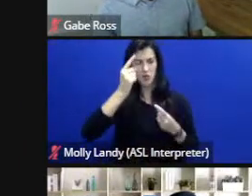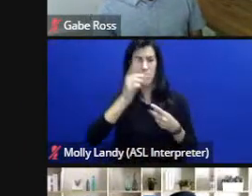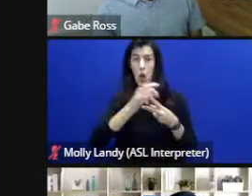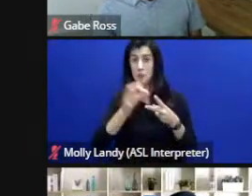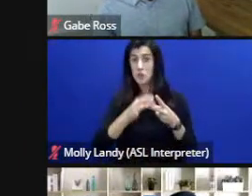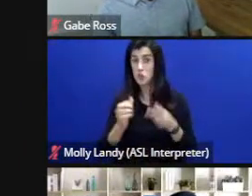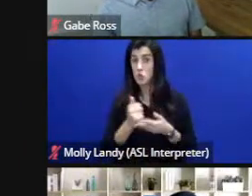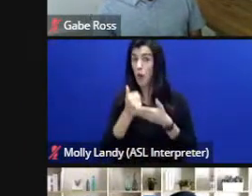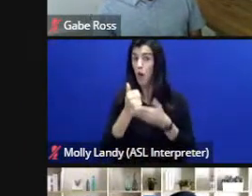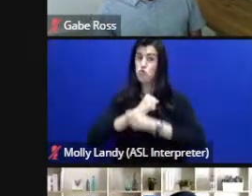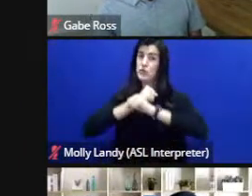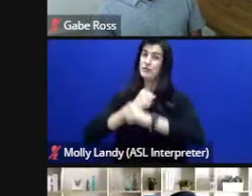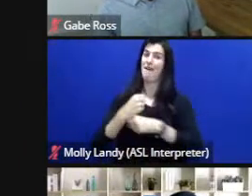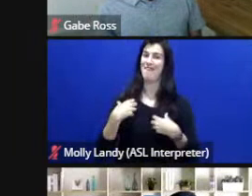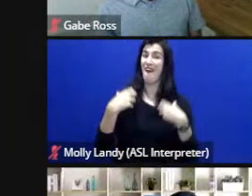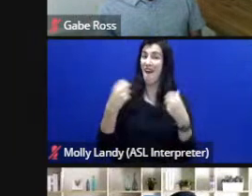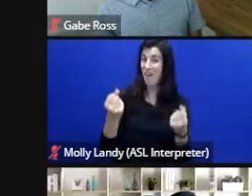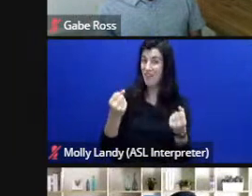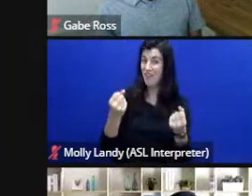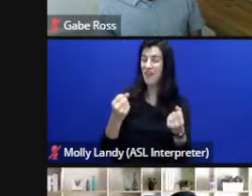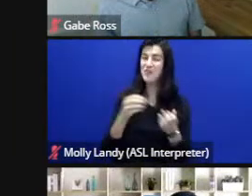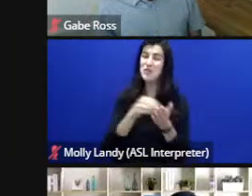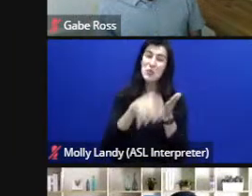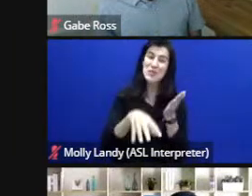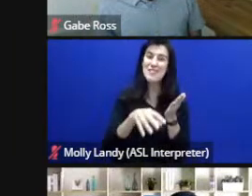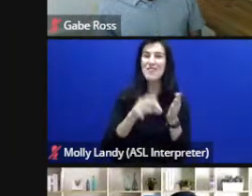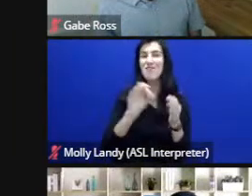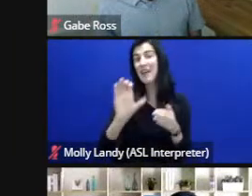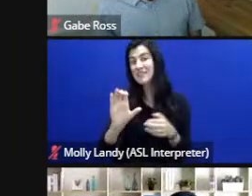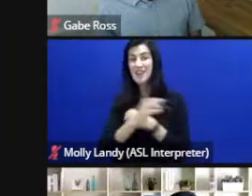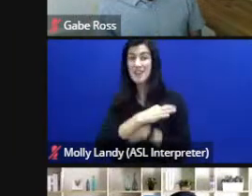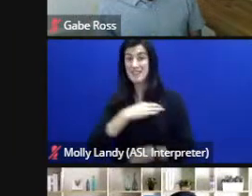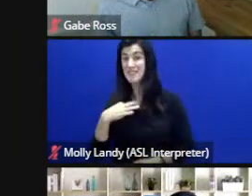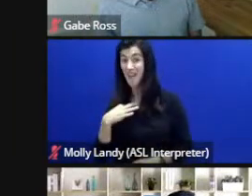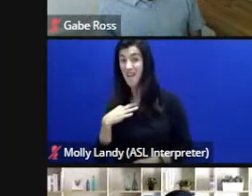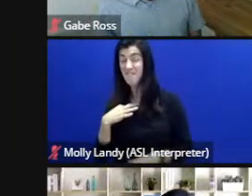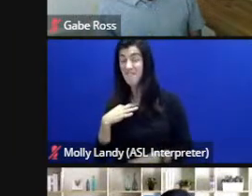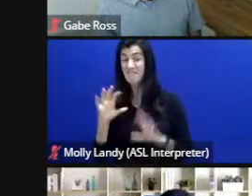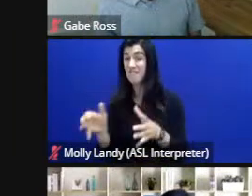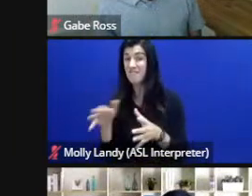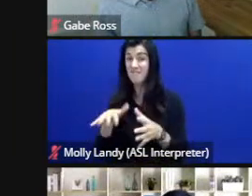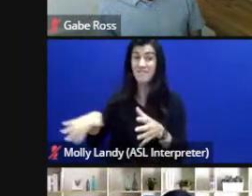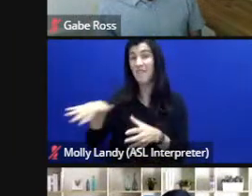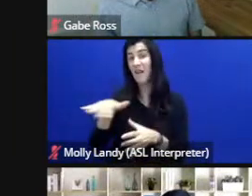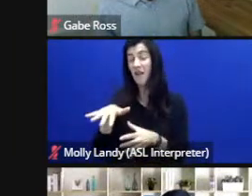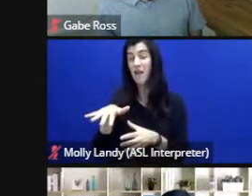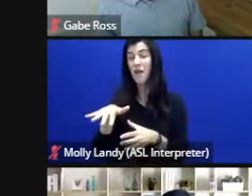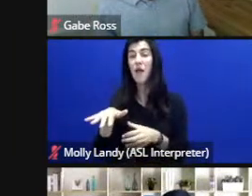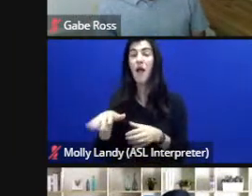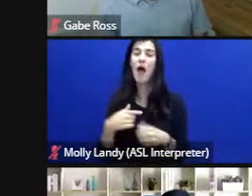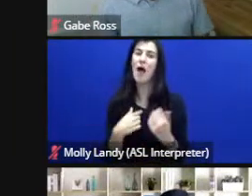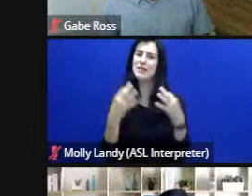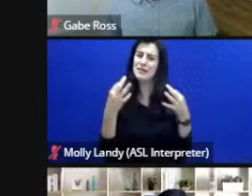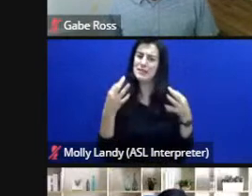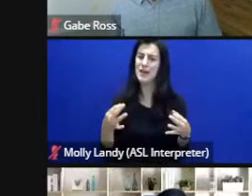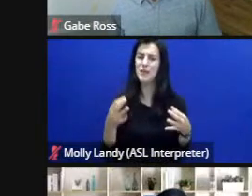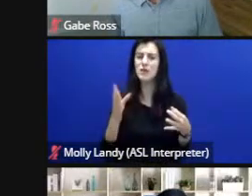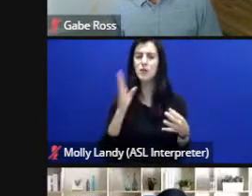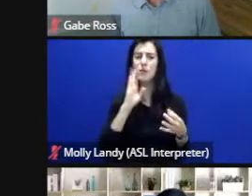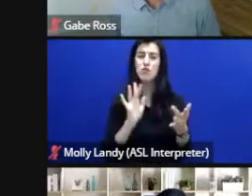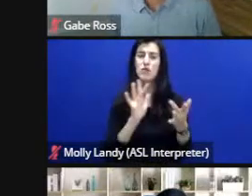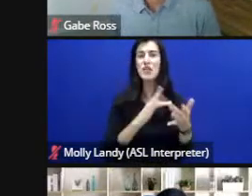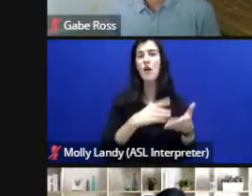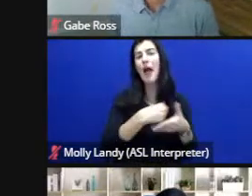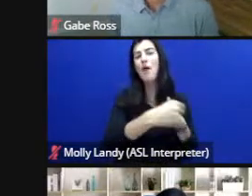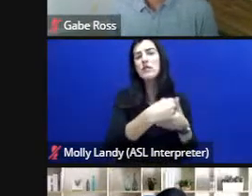health of our students, faculty, and staff, one idea for this meeting was to reach outside of our organization and make sure we